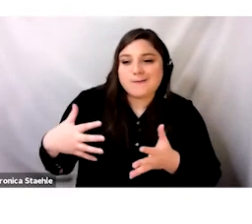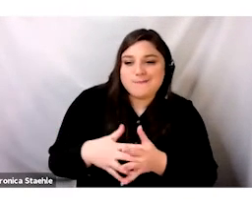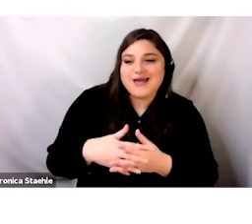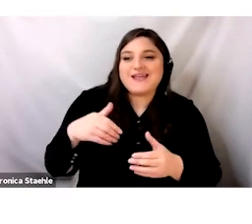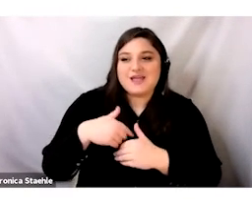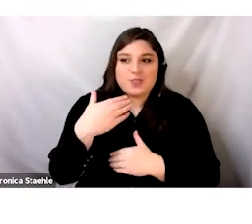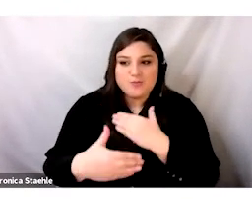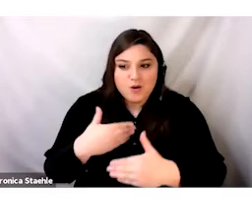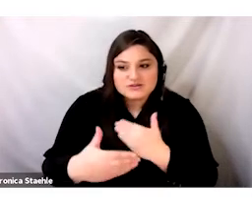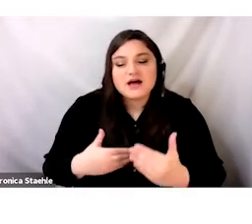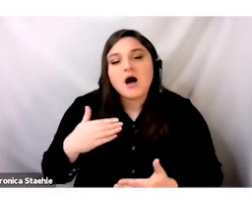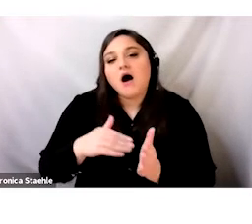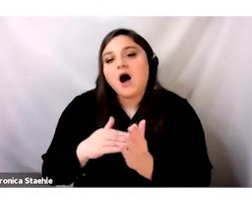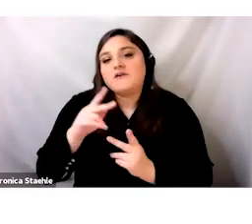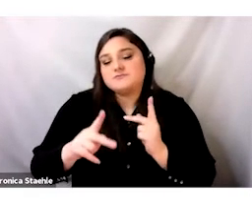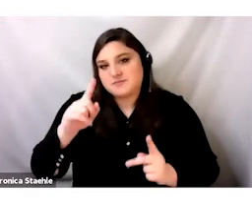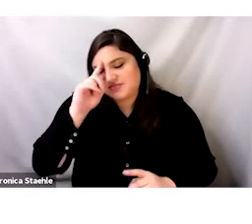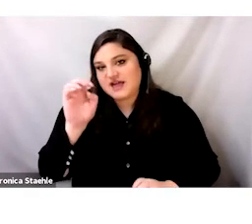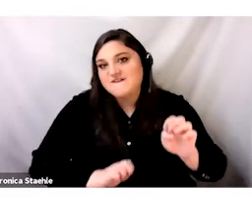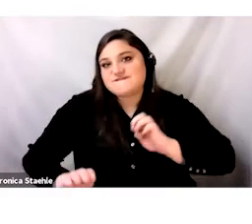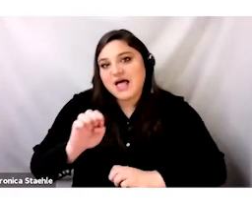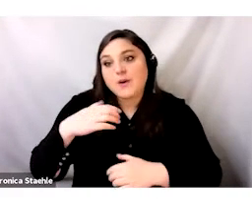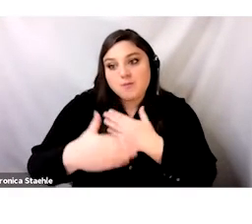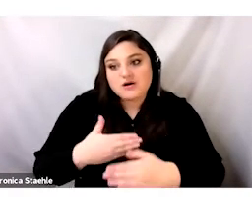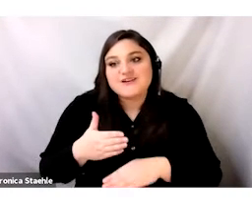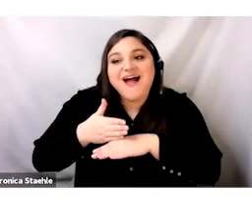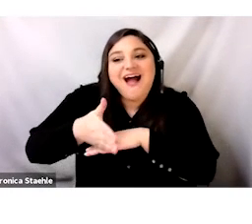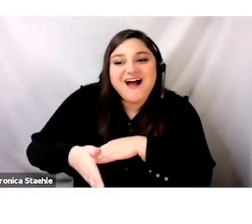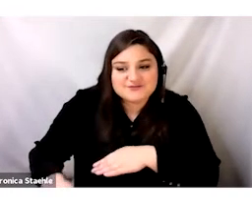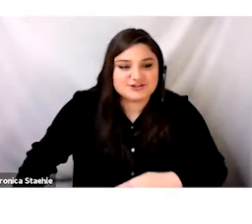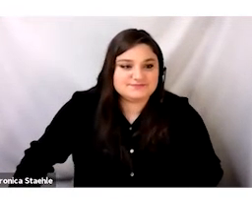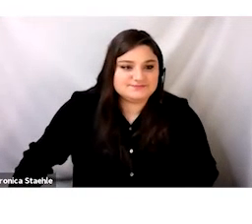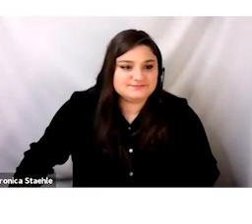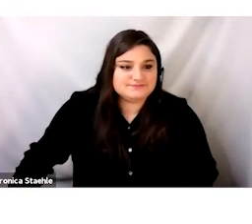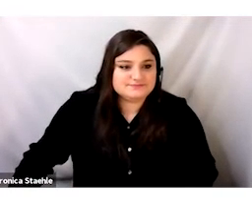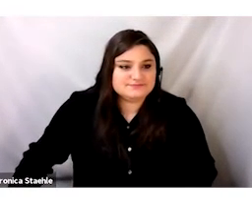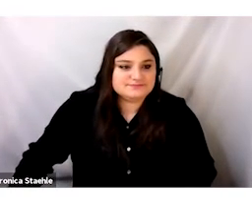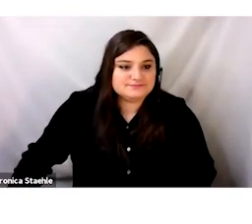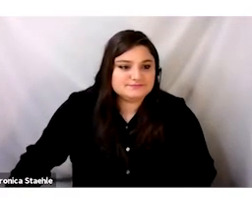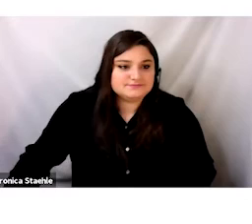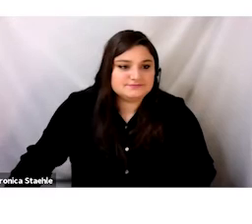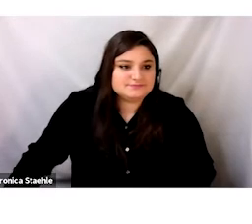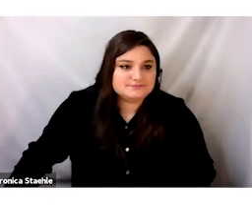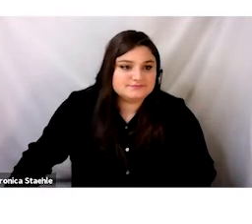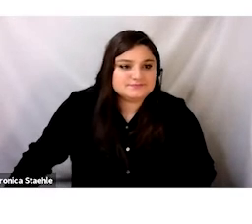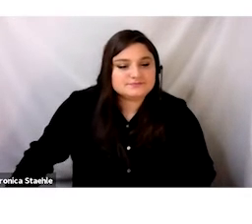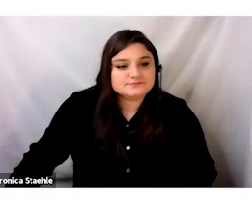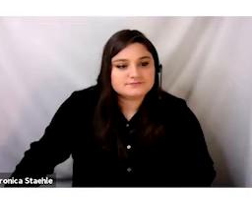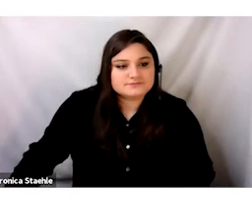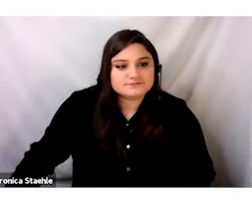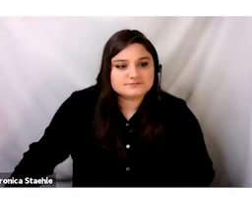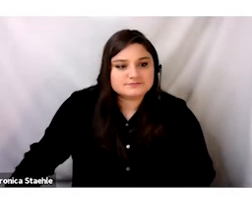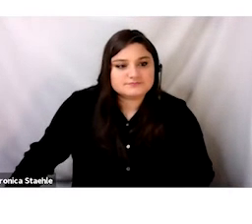people think about evaluation of a project after it's already launched. I personally believe, and we personally believe at Creative Reaction Lab,